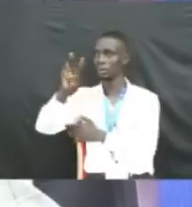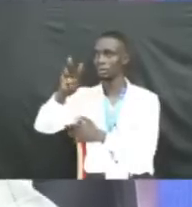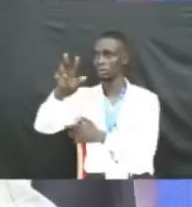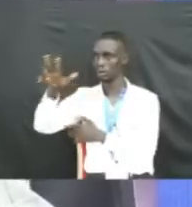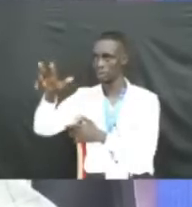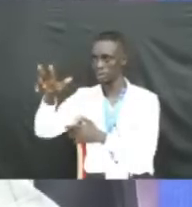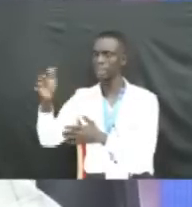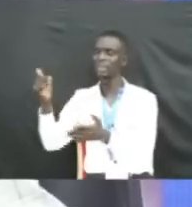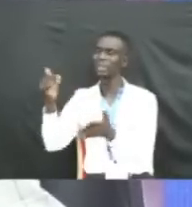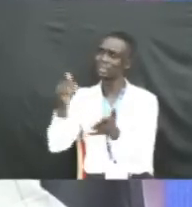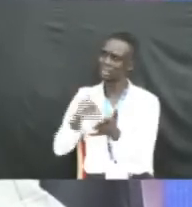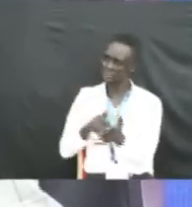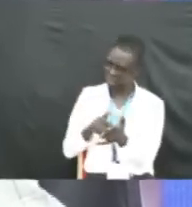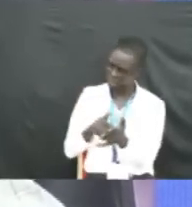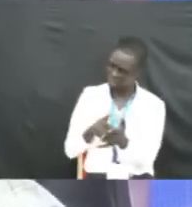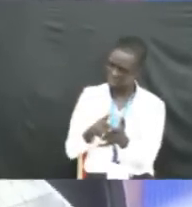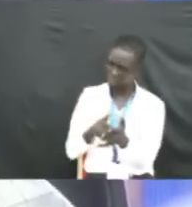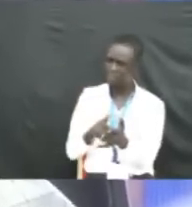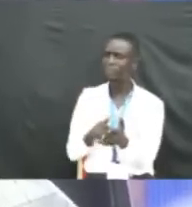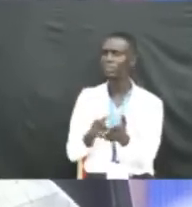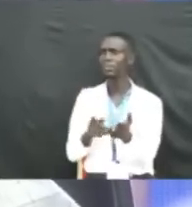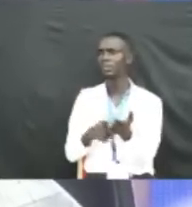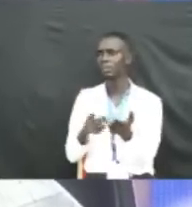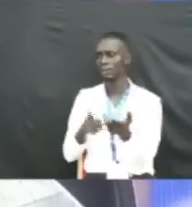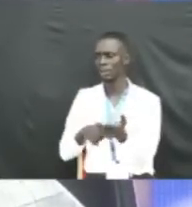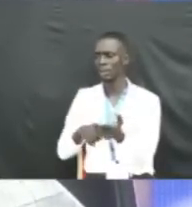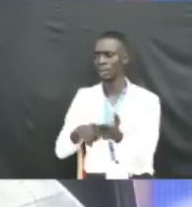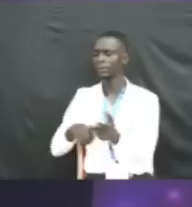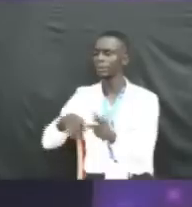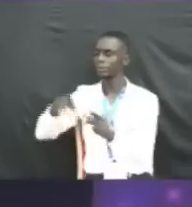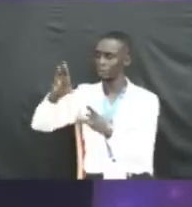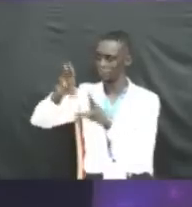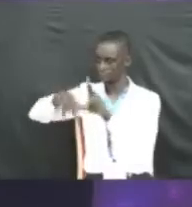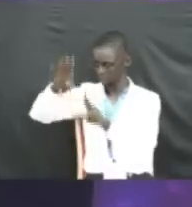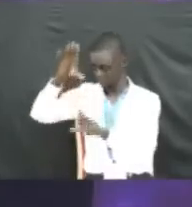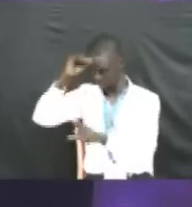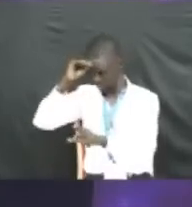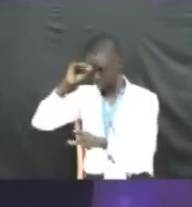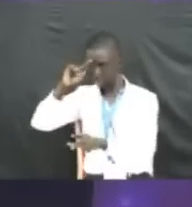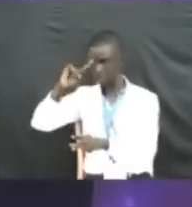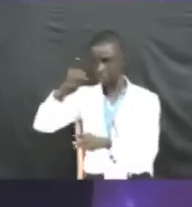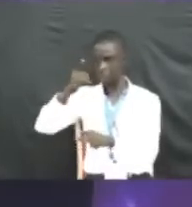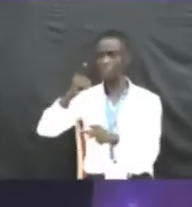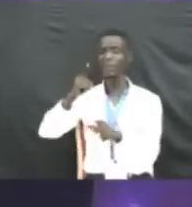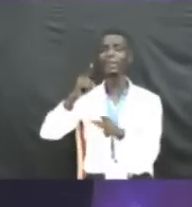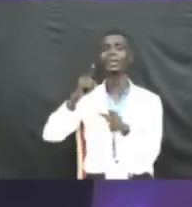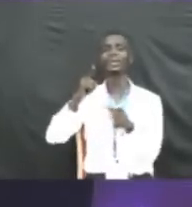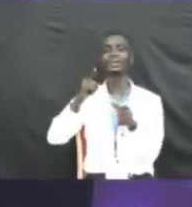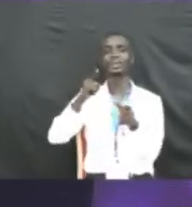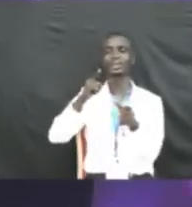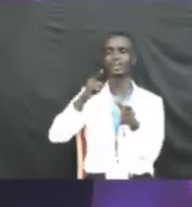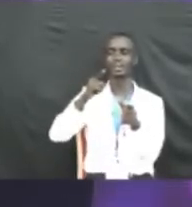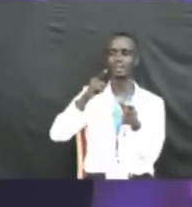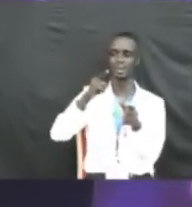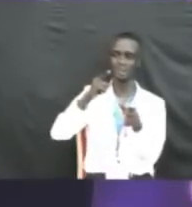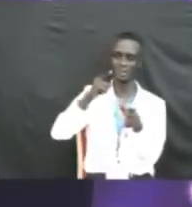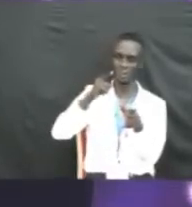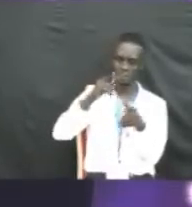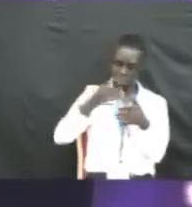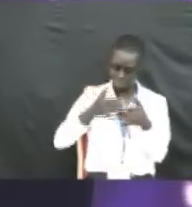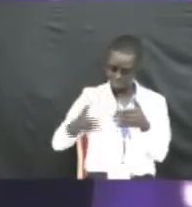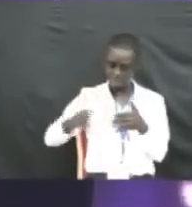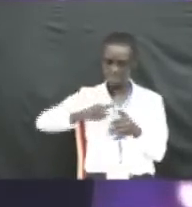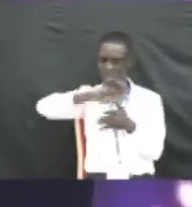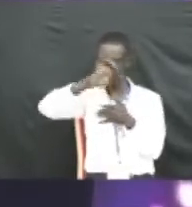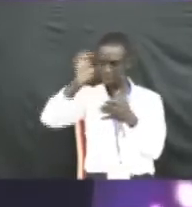Again, the chairman, Apostle Eric Namich's first term ends in September this year, as well as